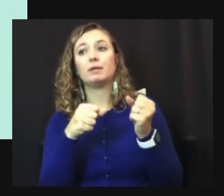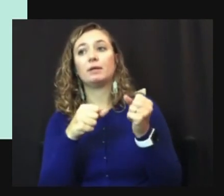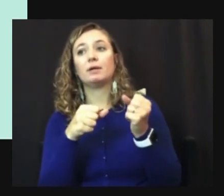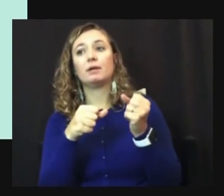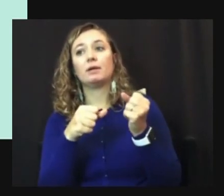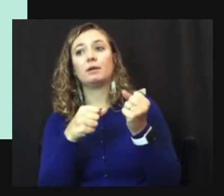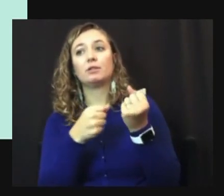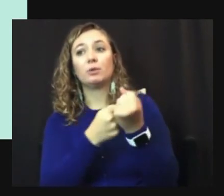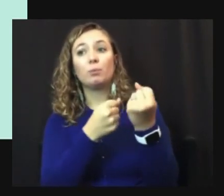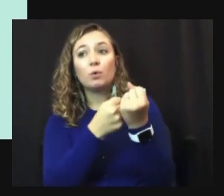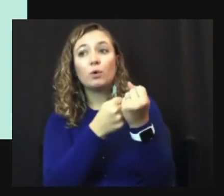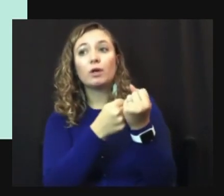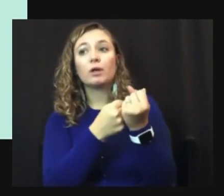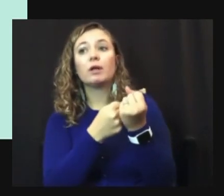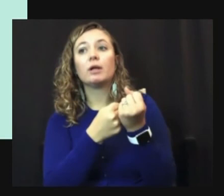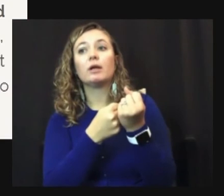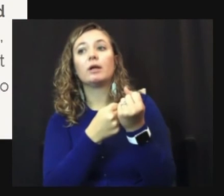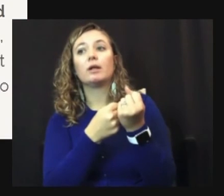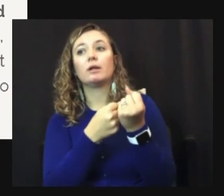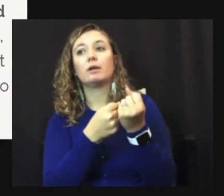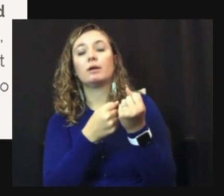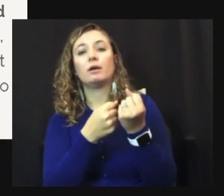and dyspraxia.